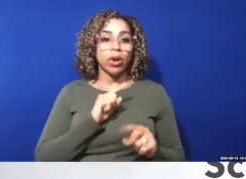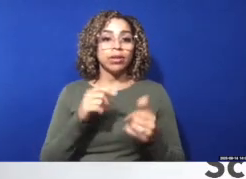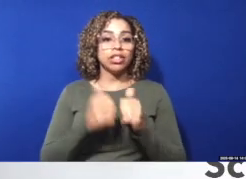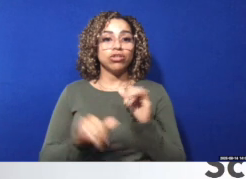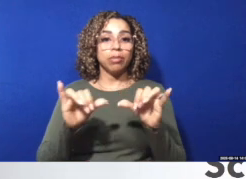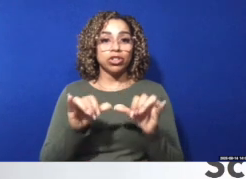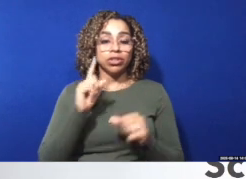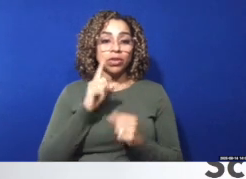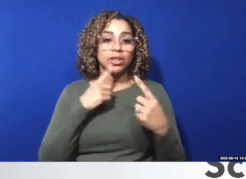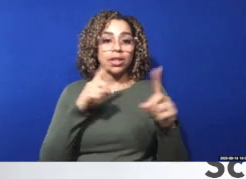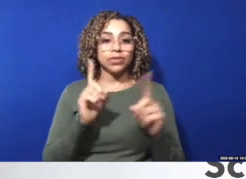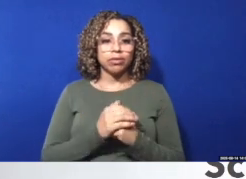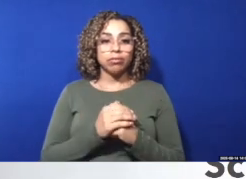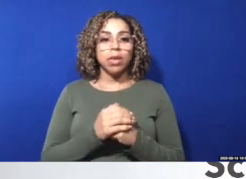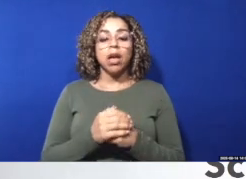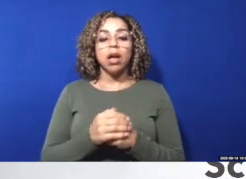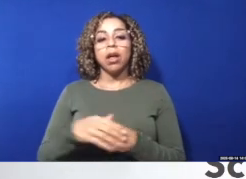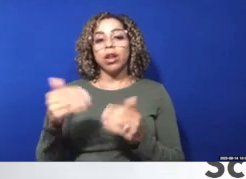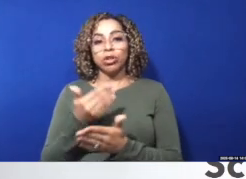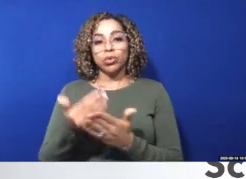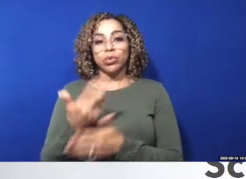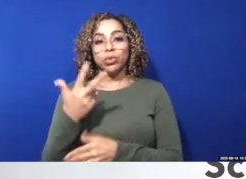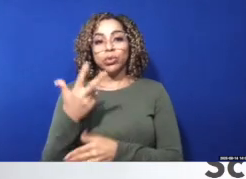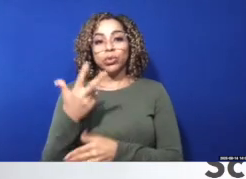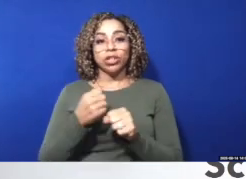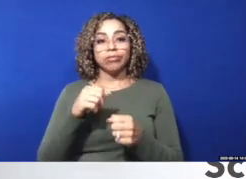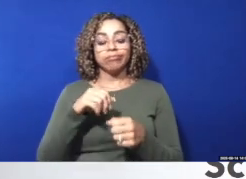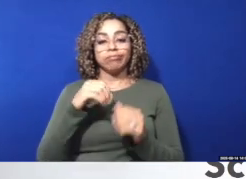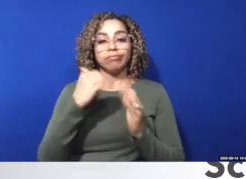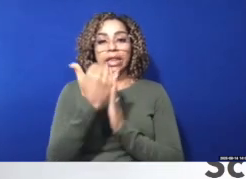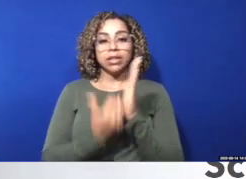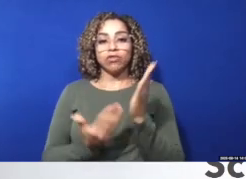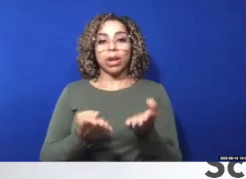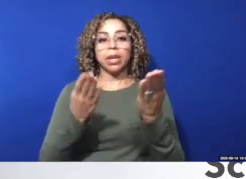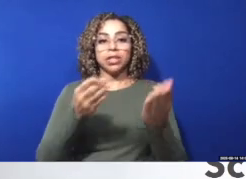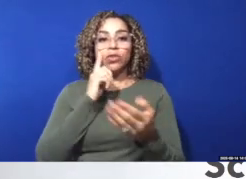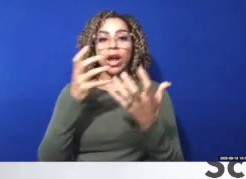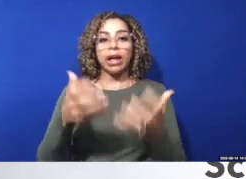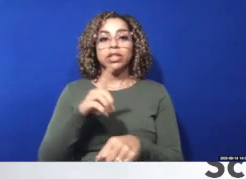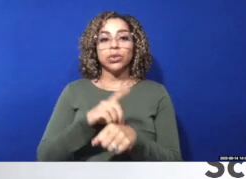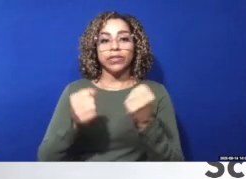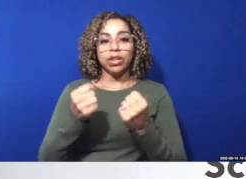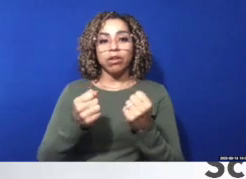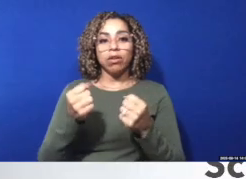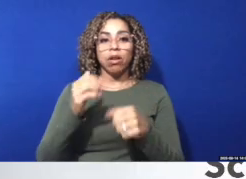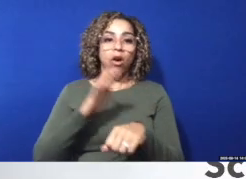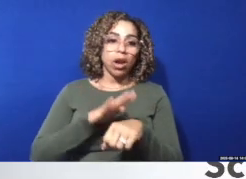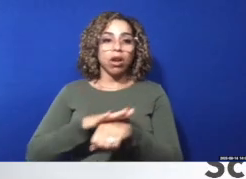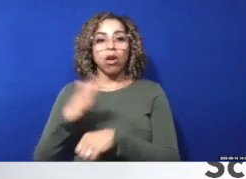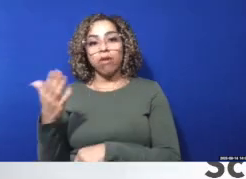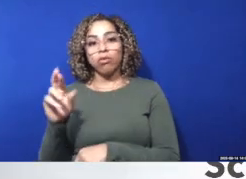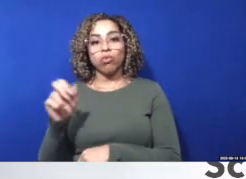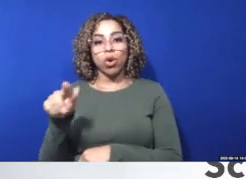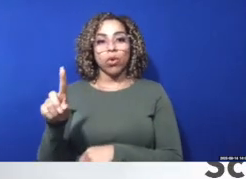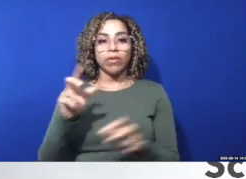for heavy-duty vehicle and off-road investments, the ways CARB is focusing investments on the communities and small businesses in